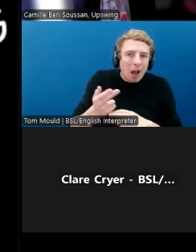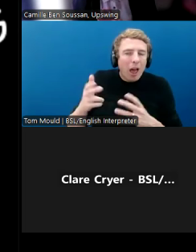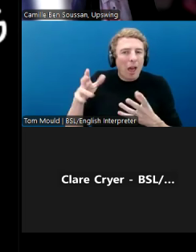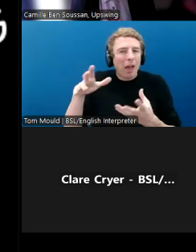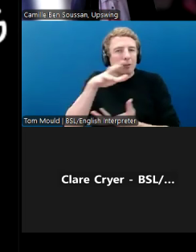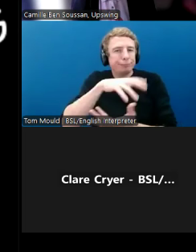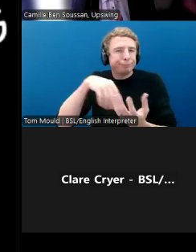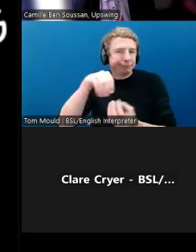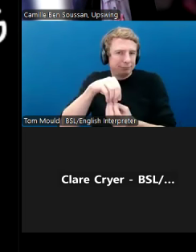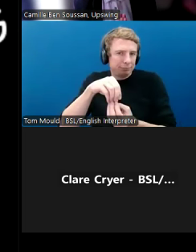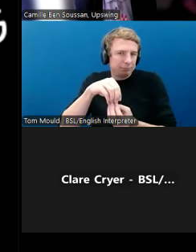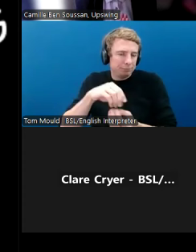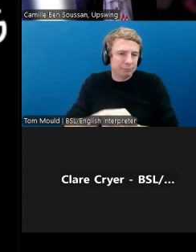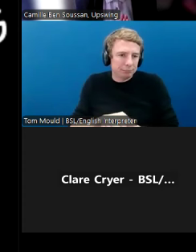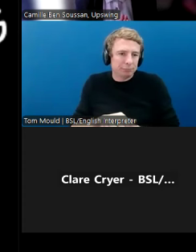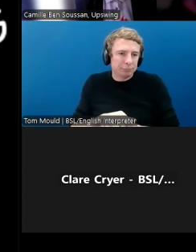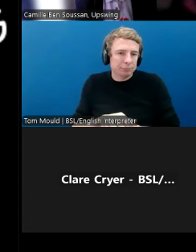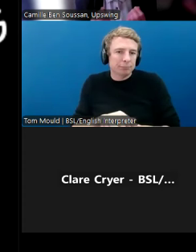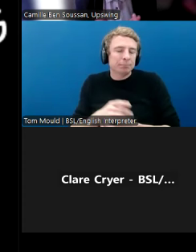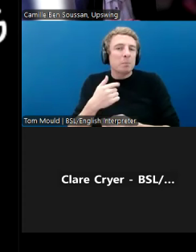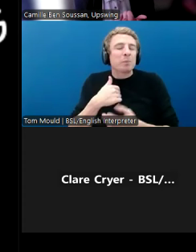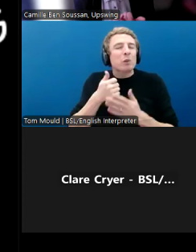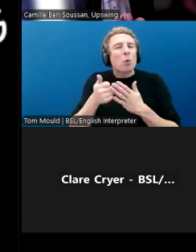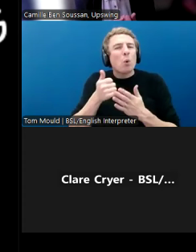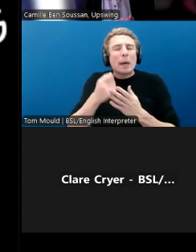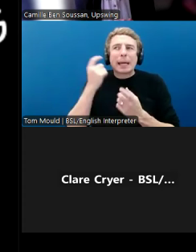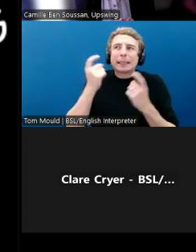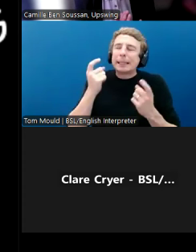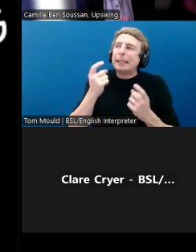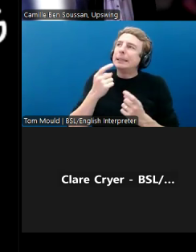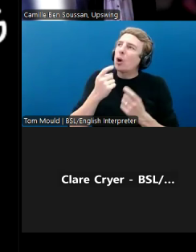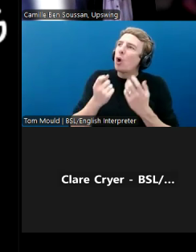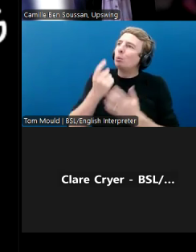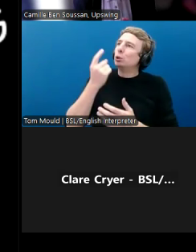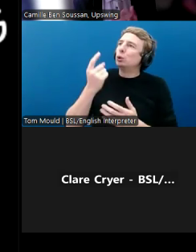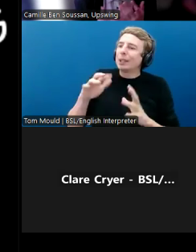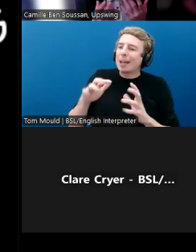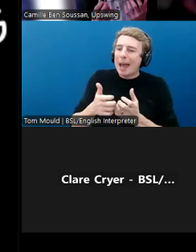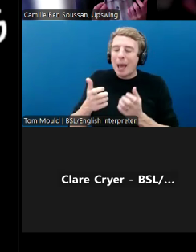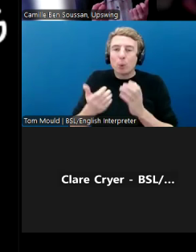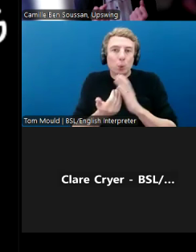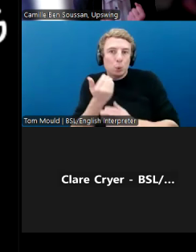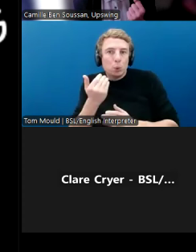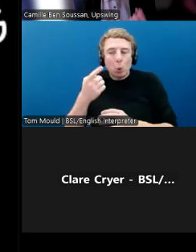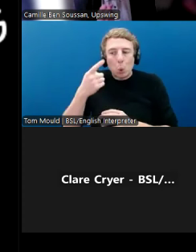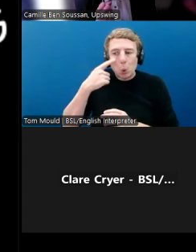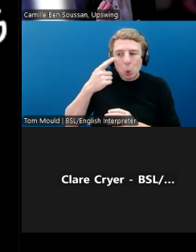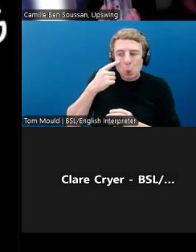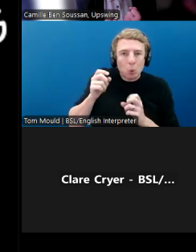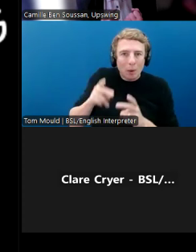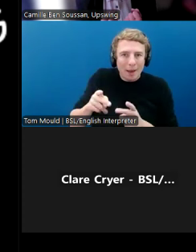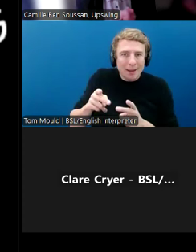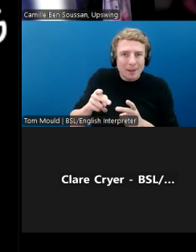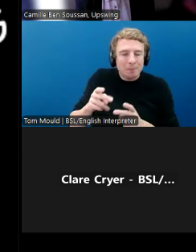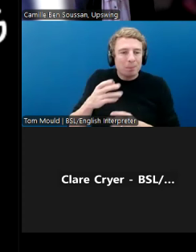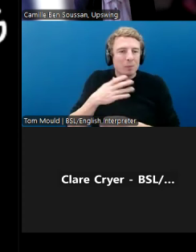The company always looks for opportunities for beautiful experimentation. We want to have context, form, and